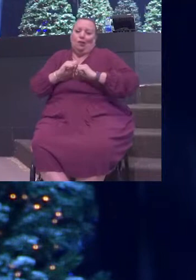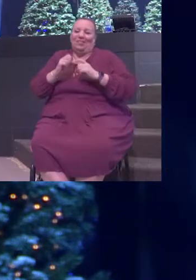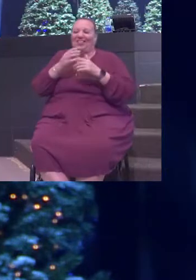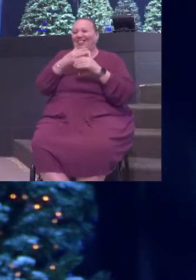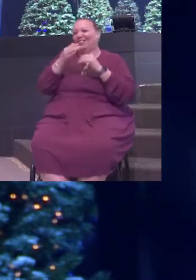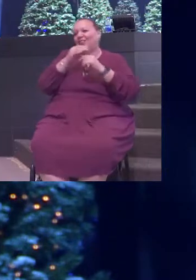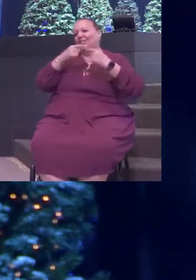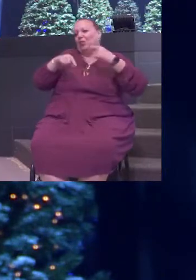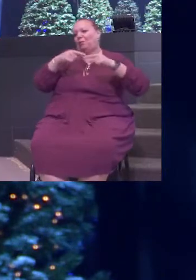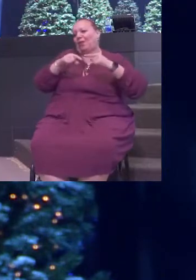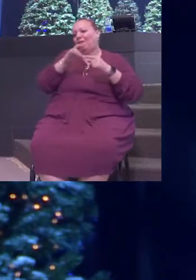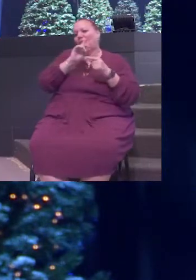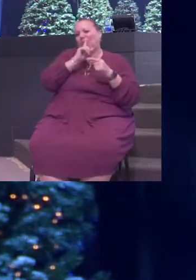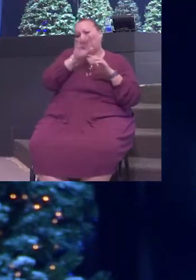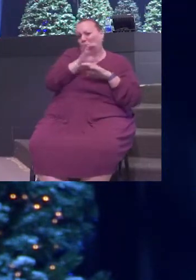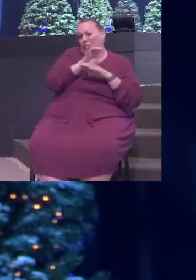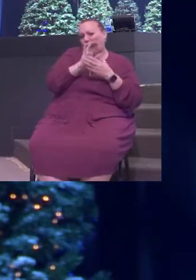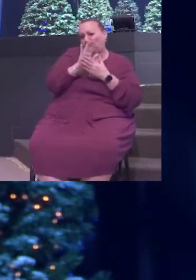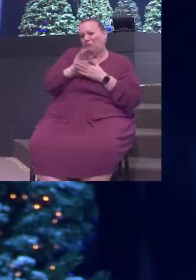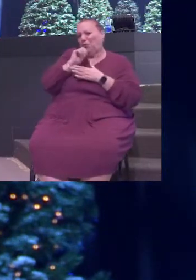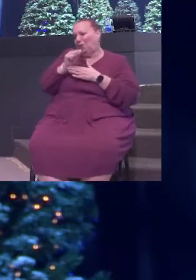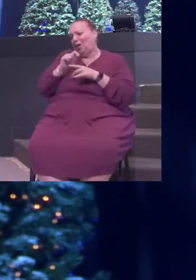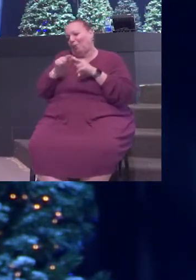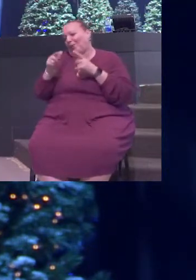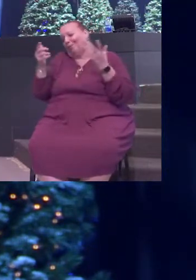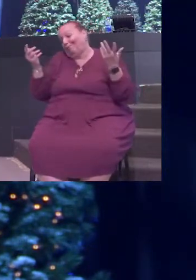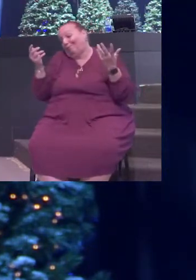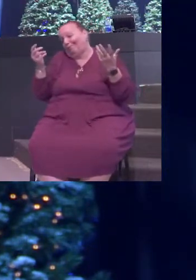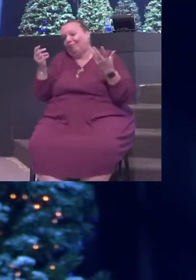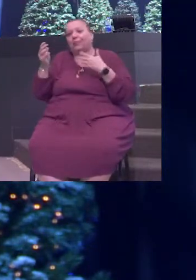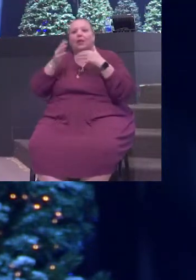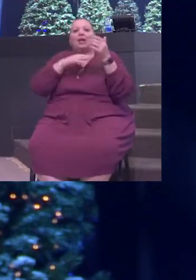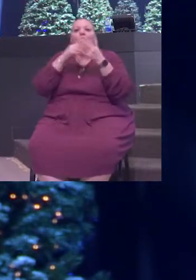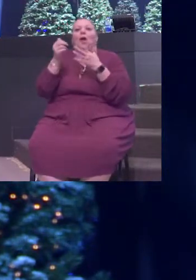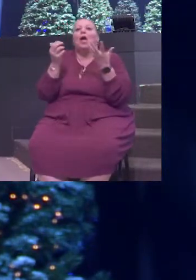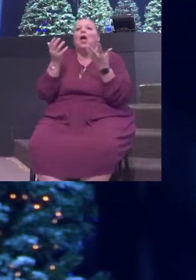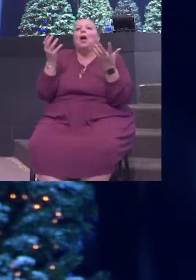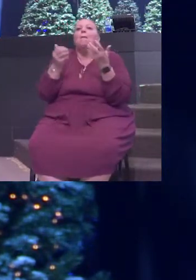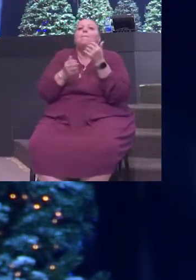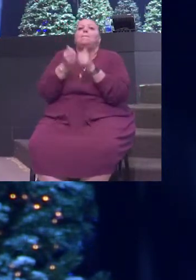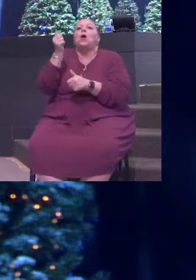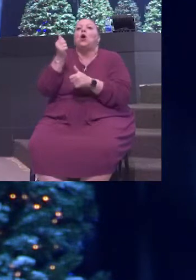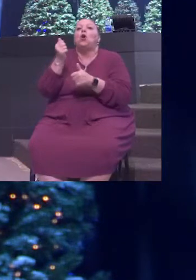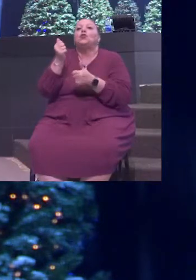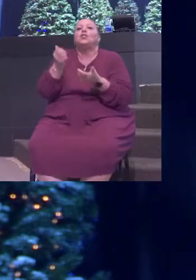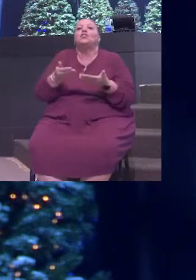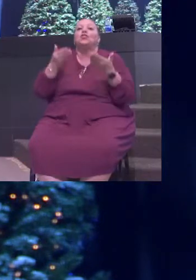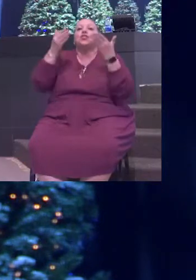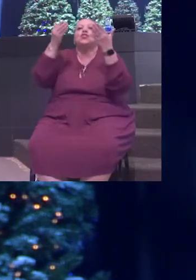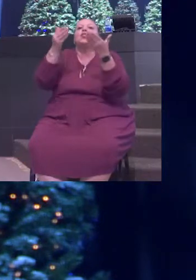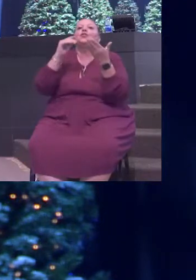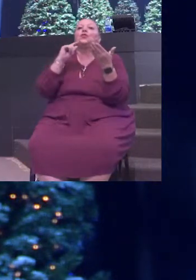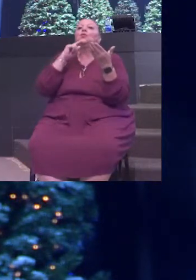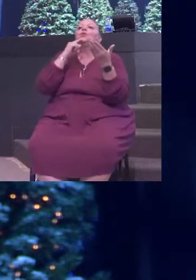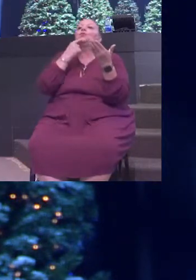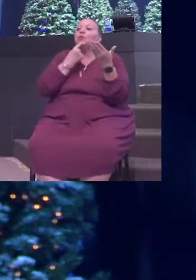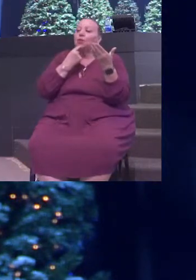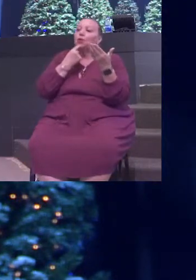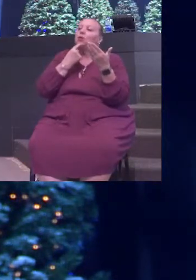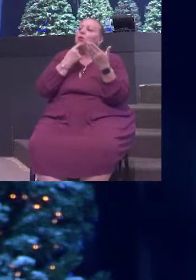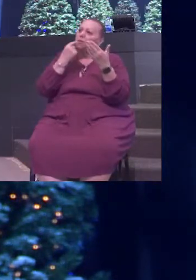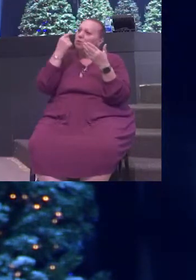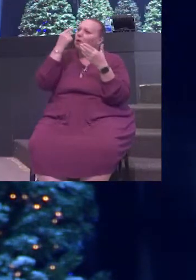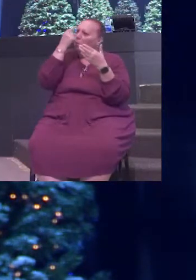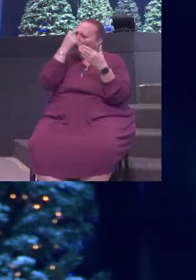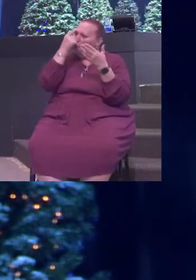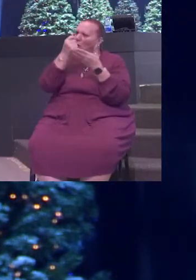the debate of whether Die Hard's really a Christmas film or not, but... And most of the suggestions were serious and